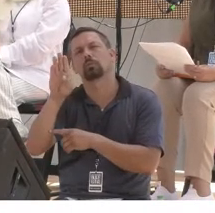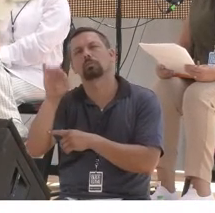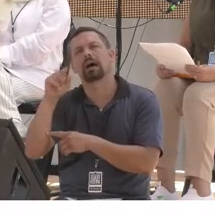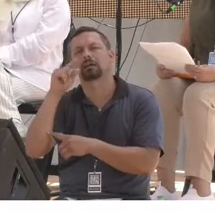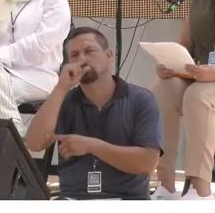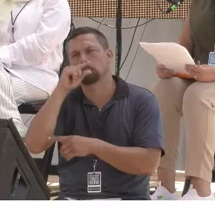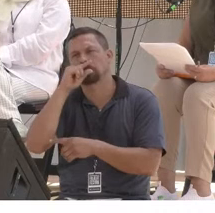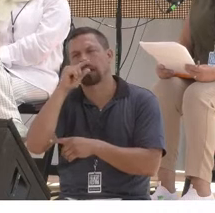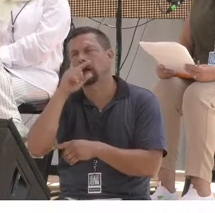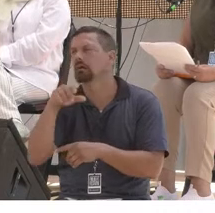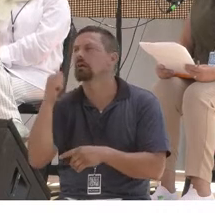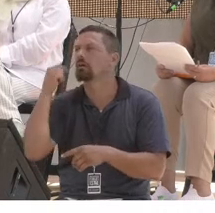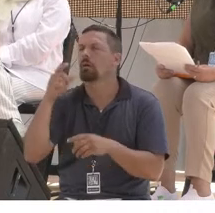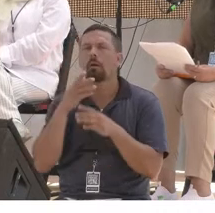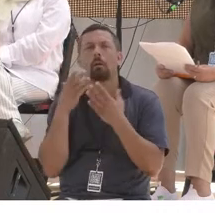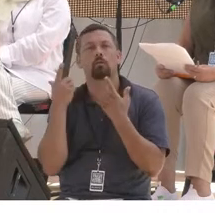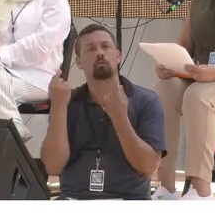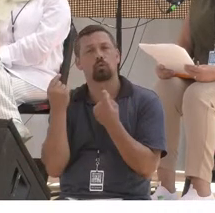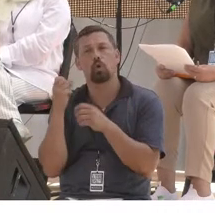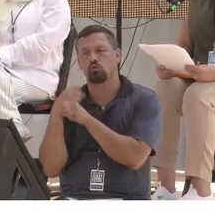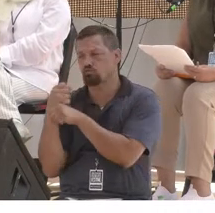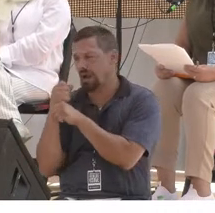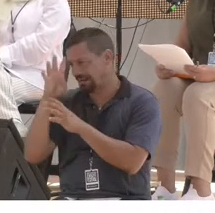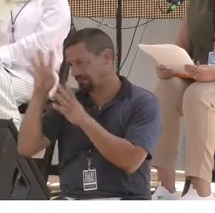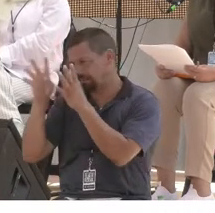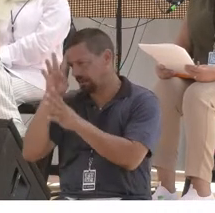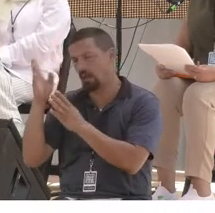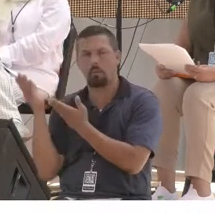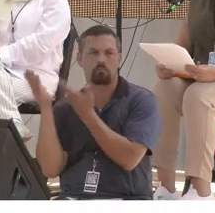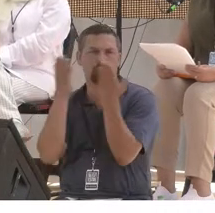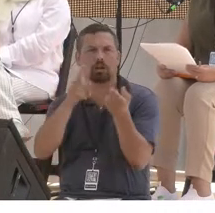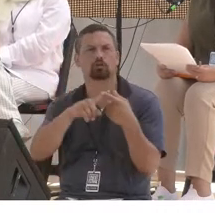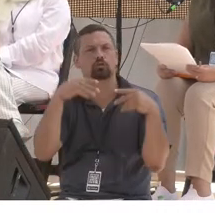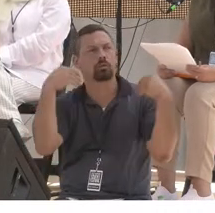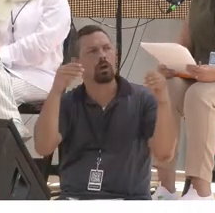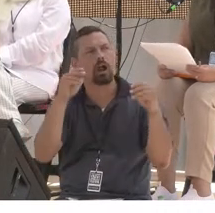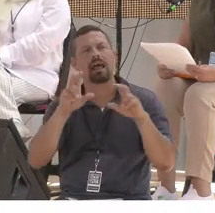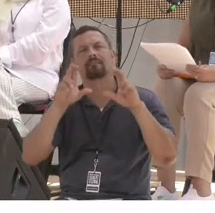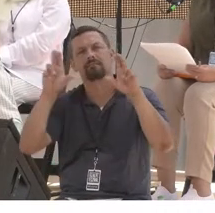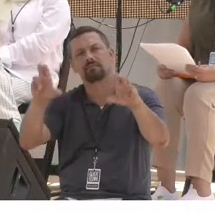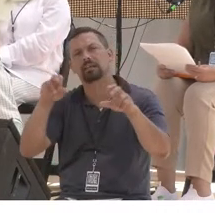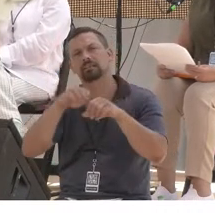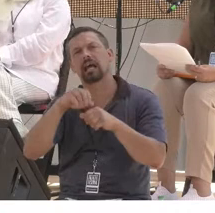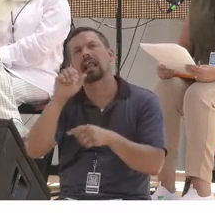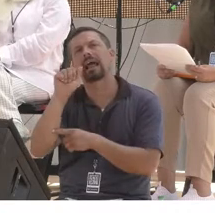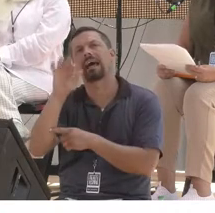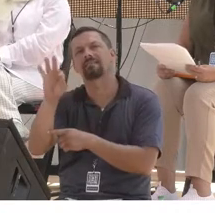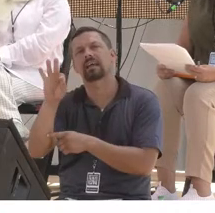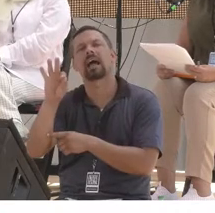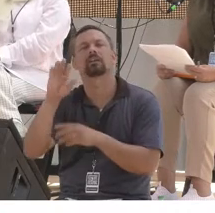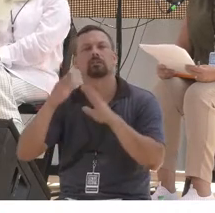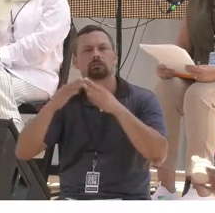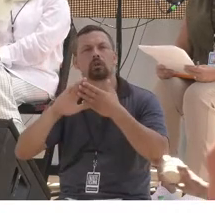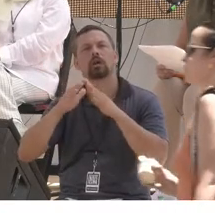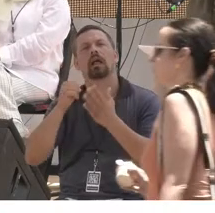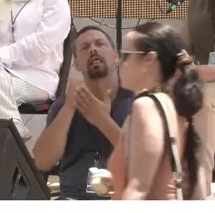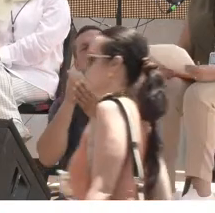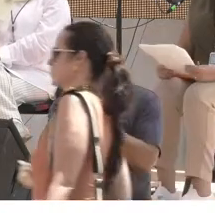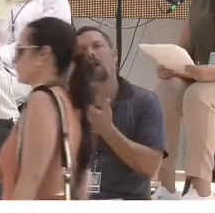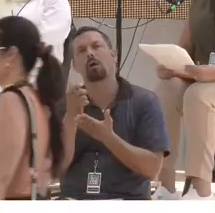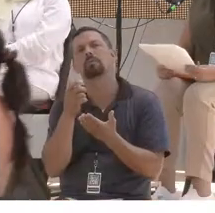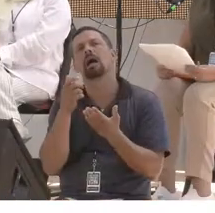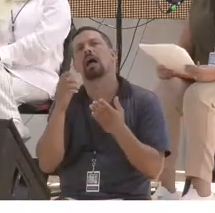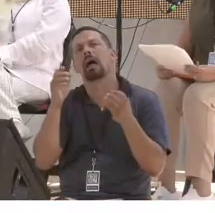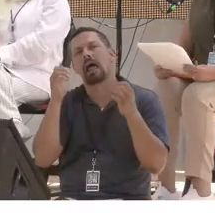Afghanistan by bringing products to the market and investing in Afghan communities to improve access to health and